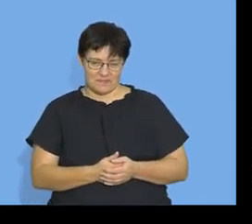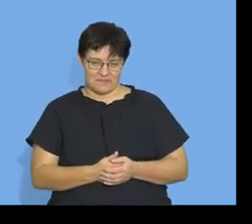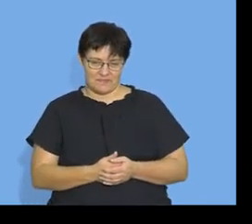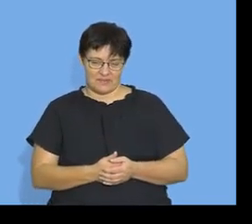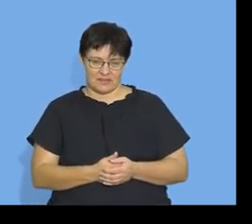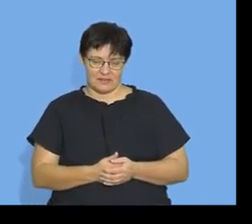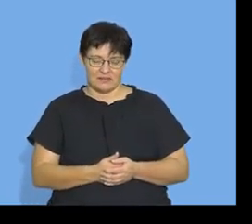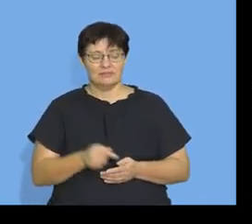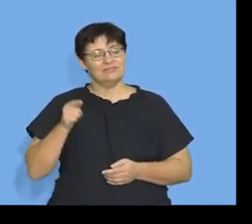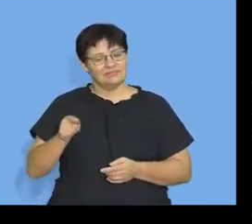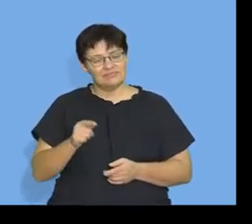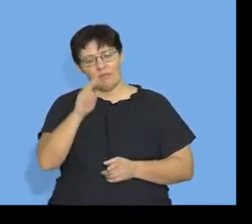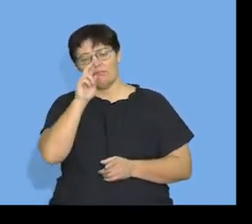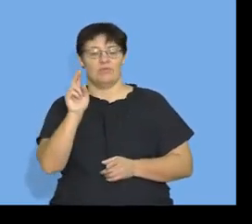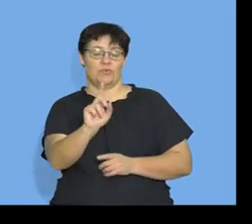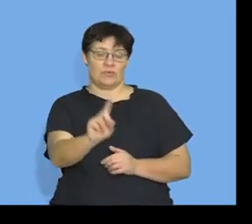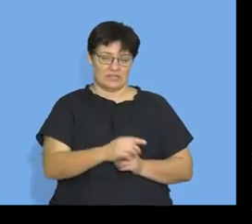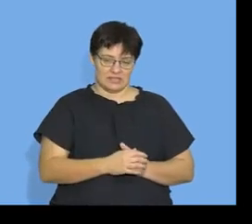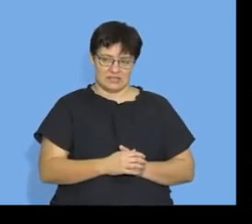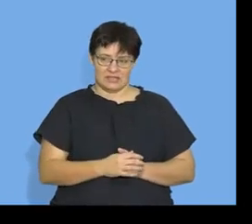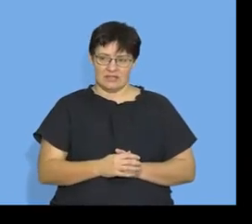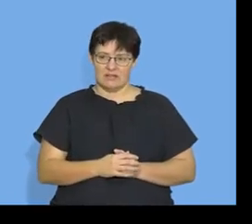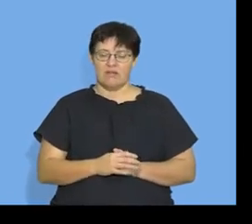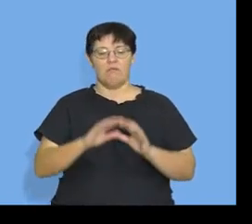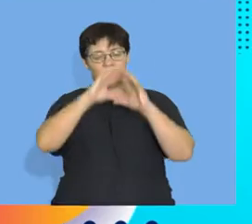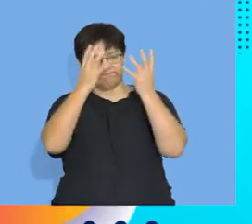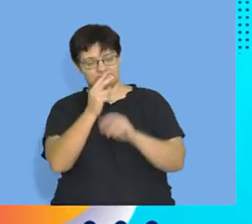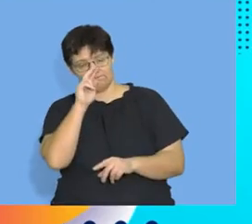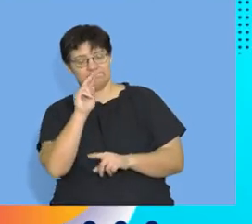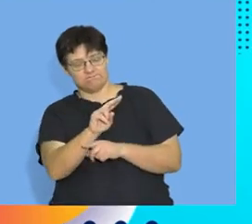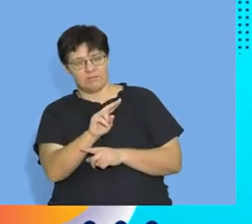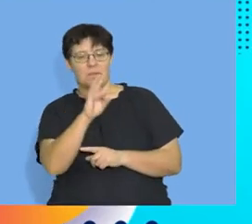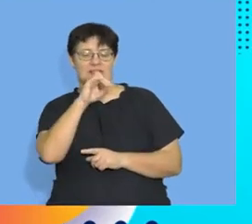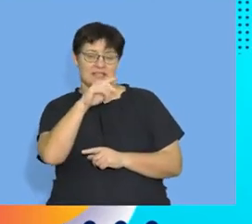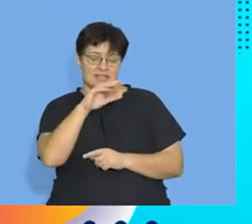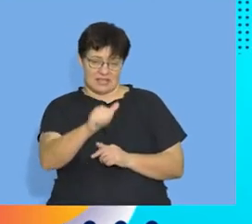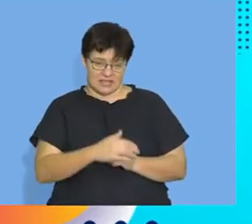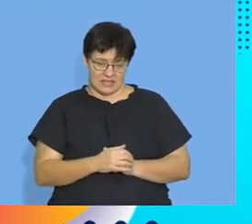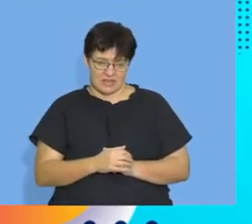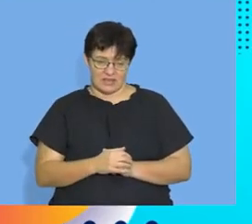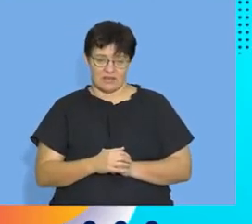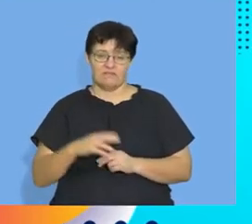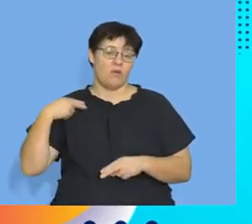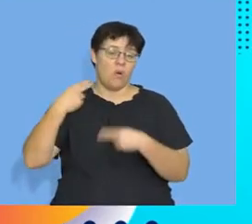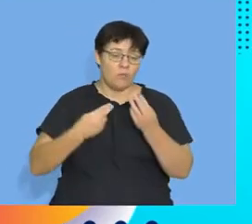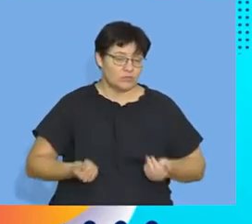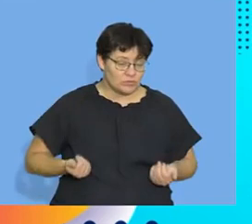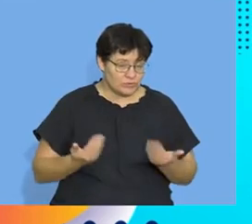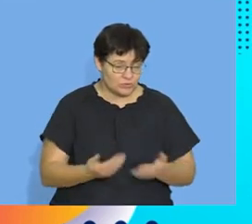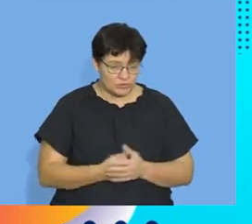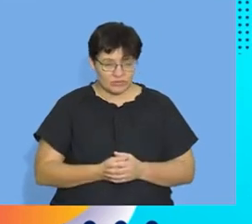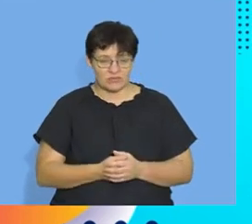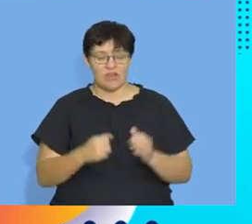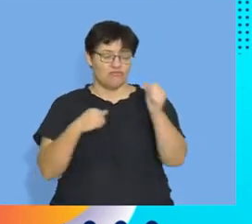birth of the baby. So guys, in this segment we've looked at an overview of the role of the placenta in terms